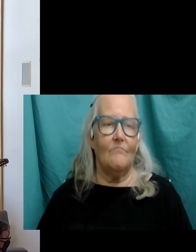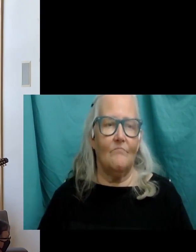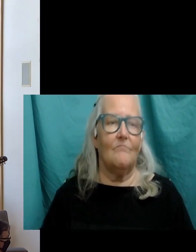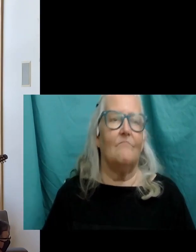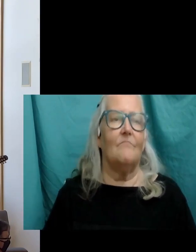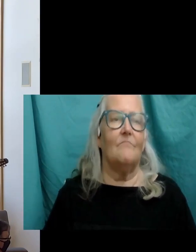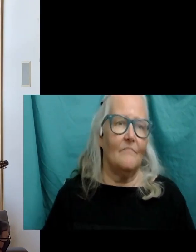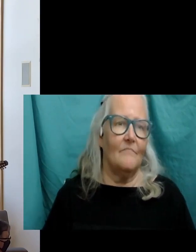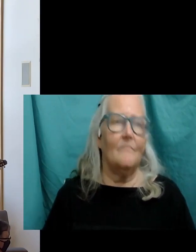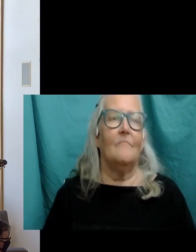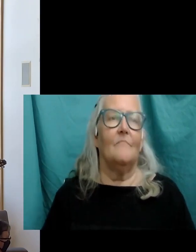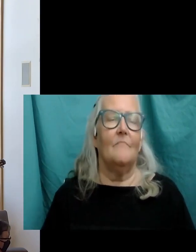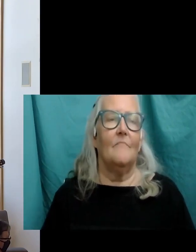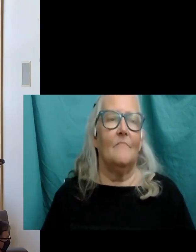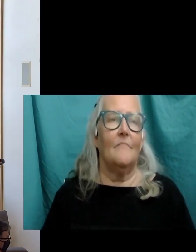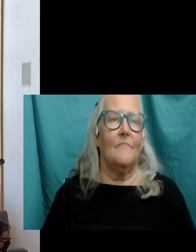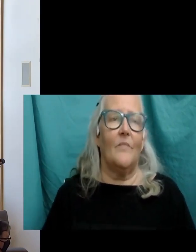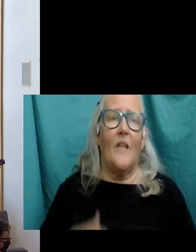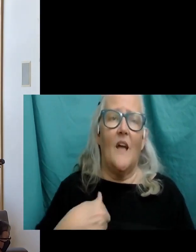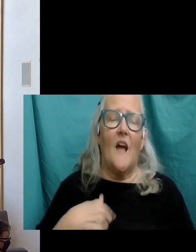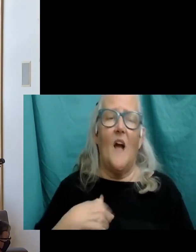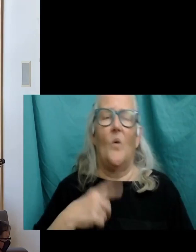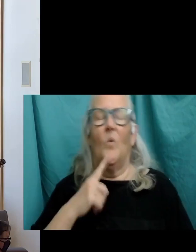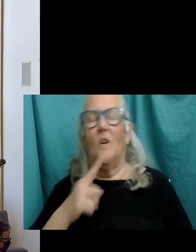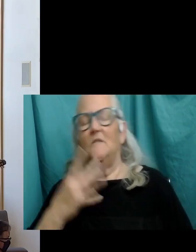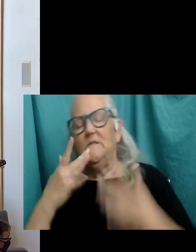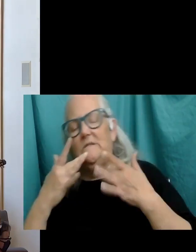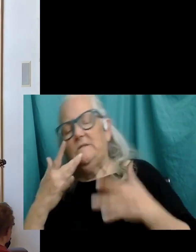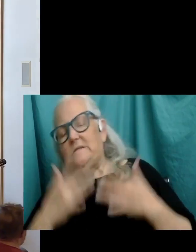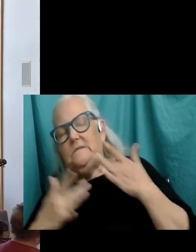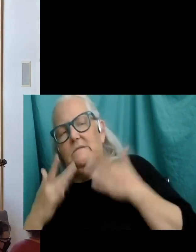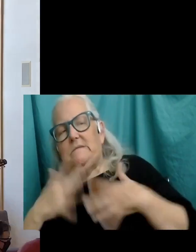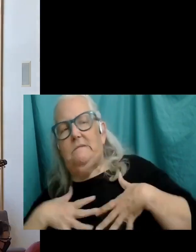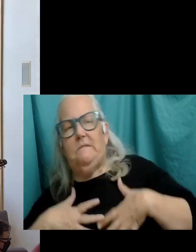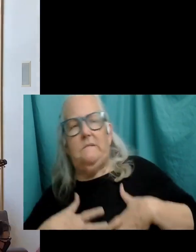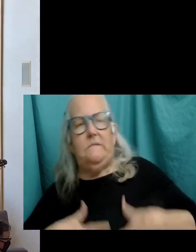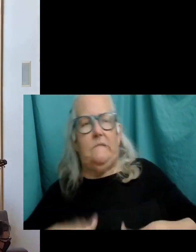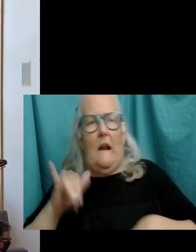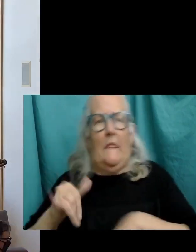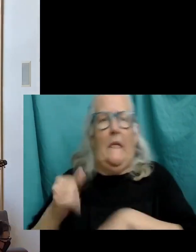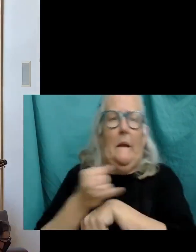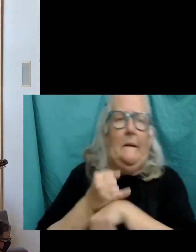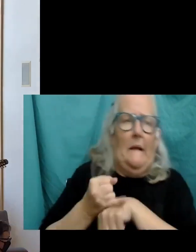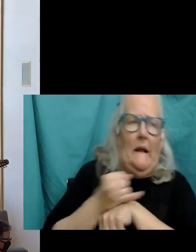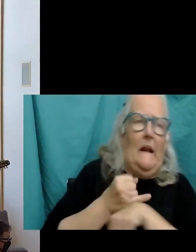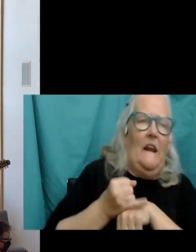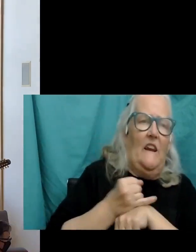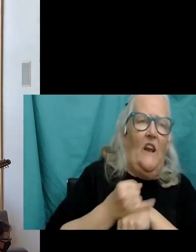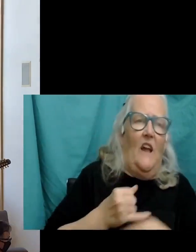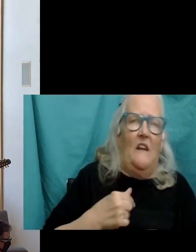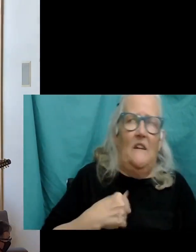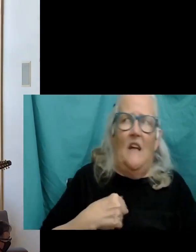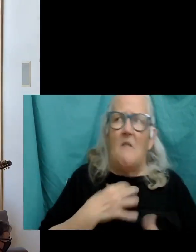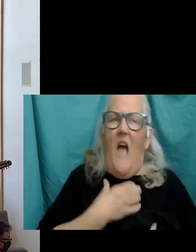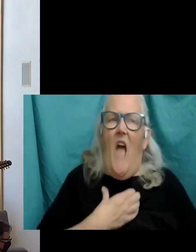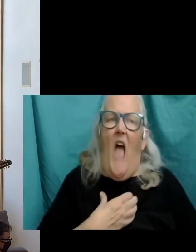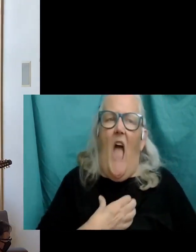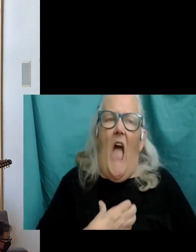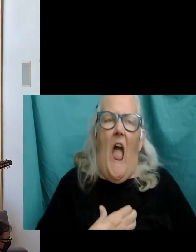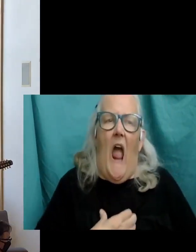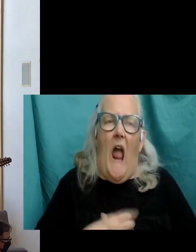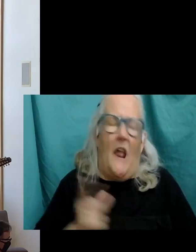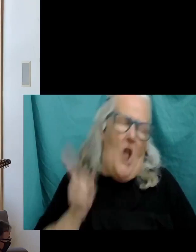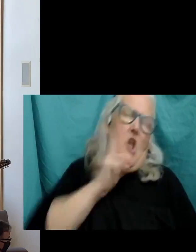I was down on my luck on the Isle of Tortuga, starving to death when I heard a man